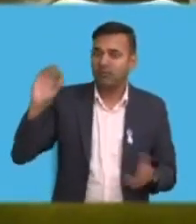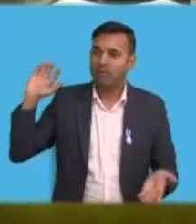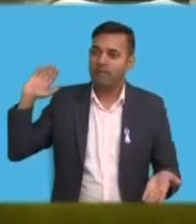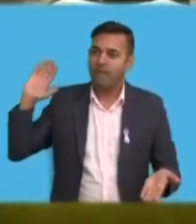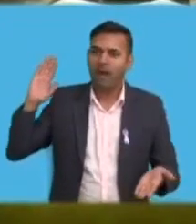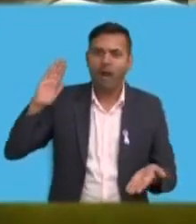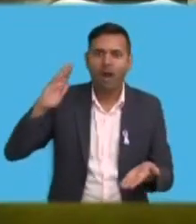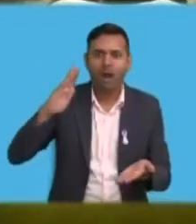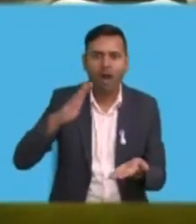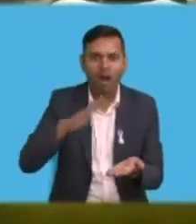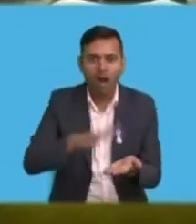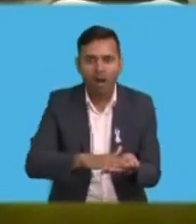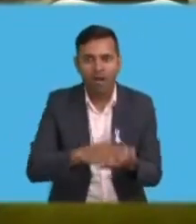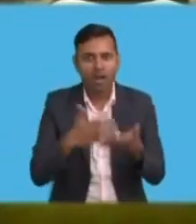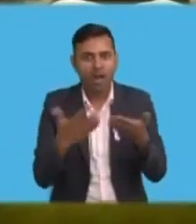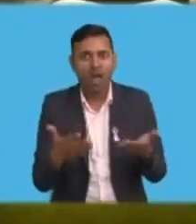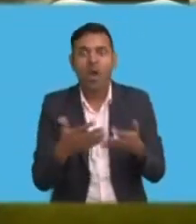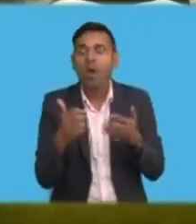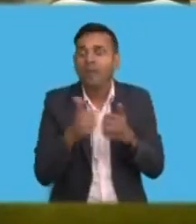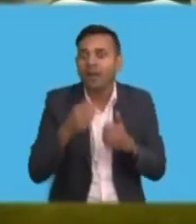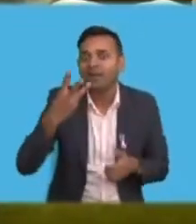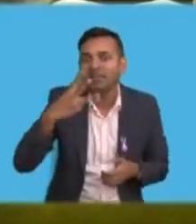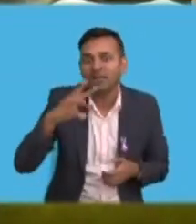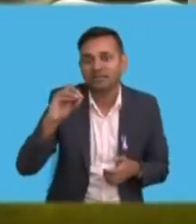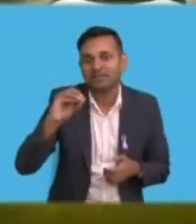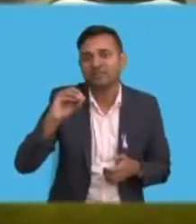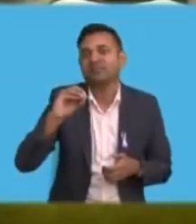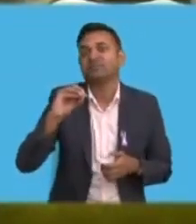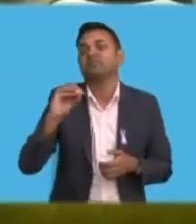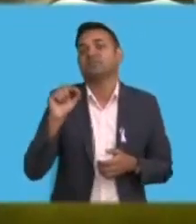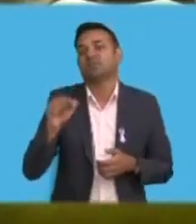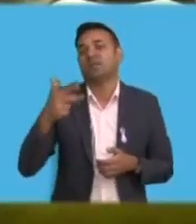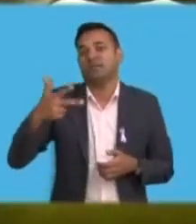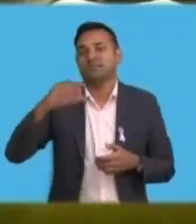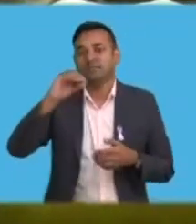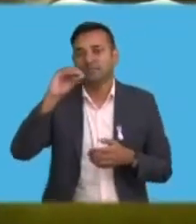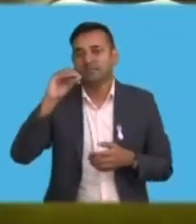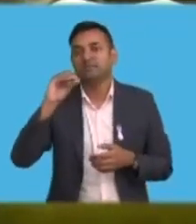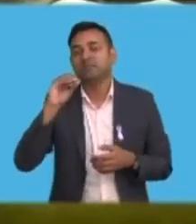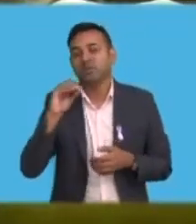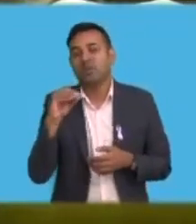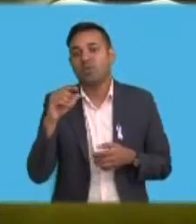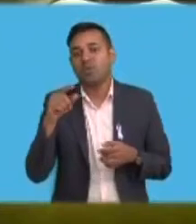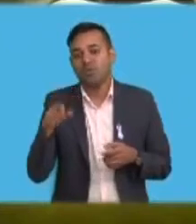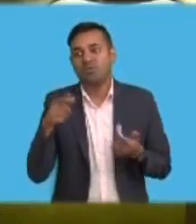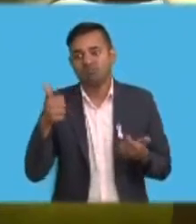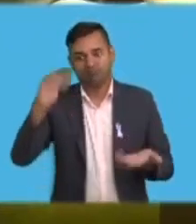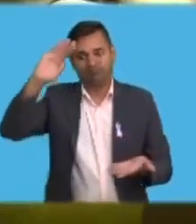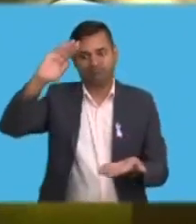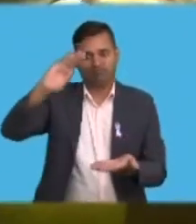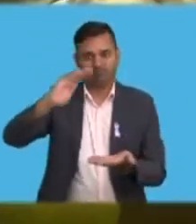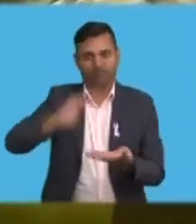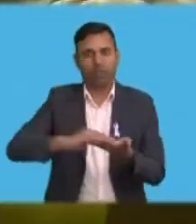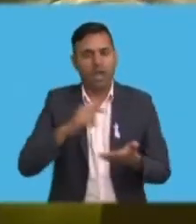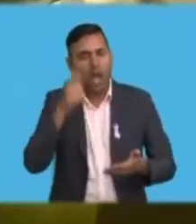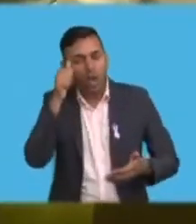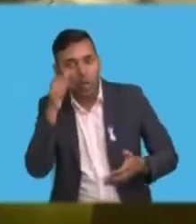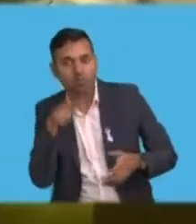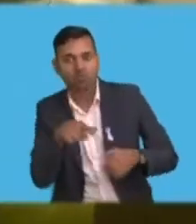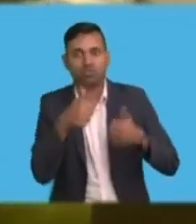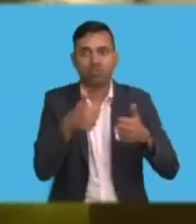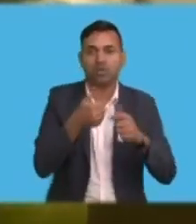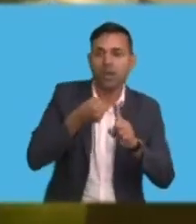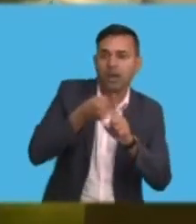to 30.8%. That's a decrease of 5.8. We know there's a lot of work to be done in promoting awareness about the risks